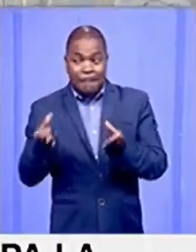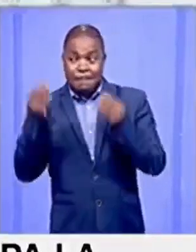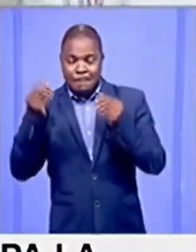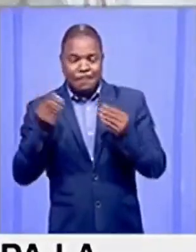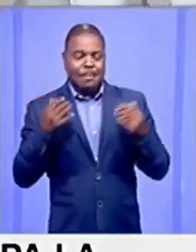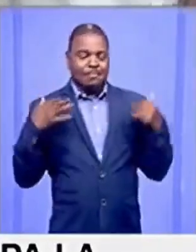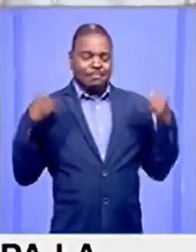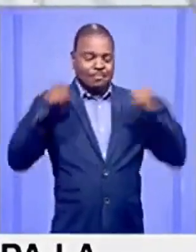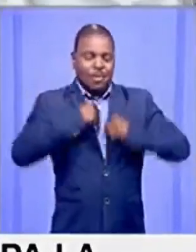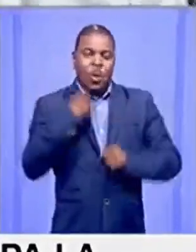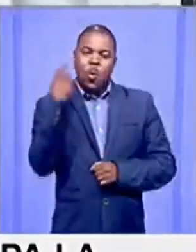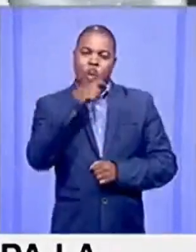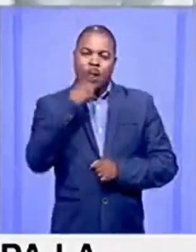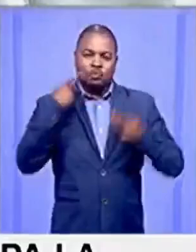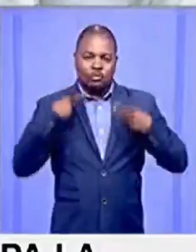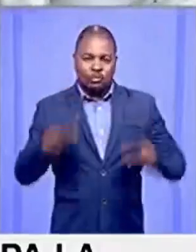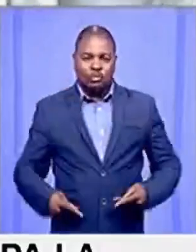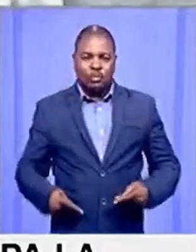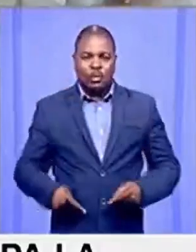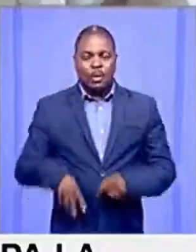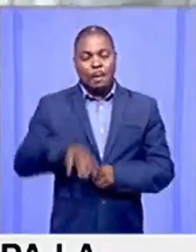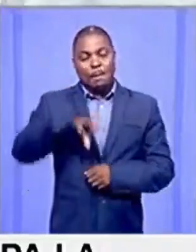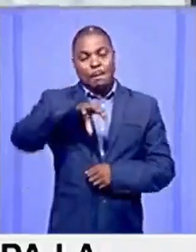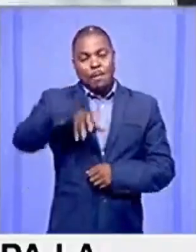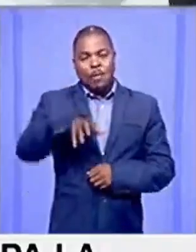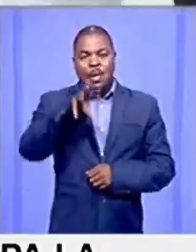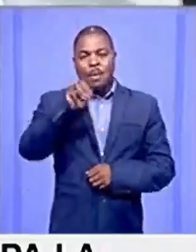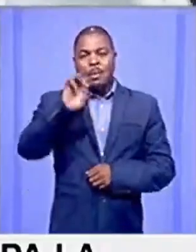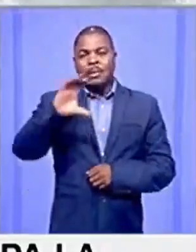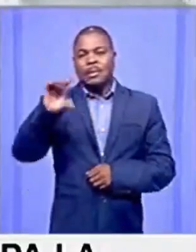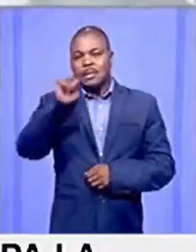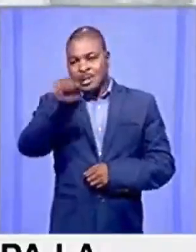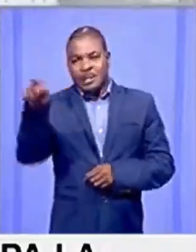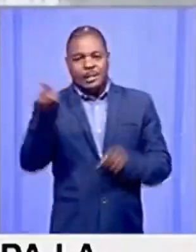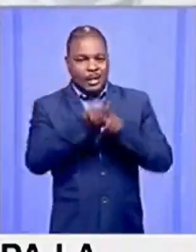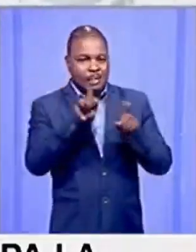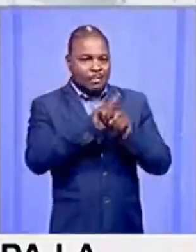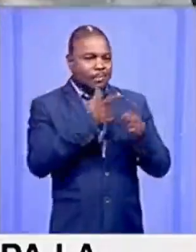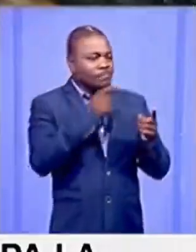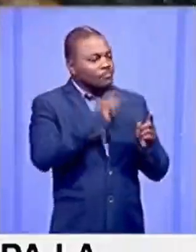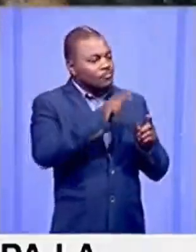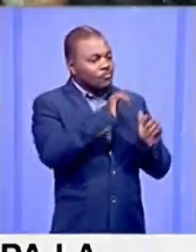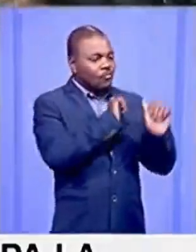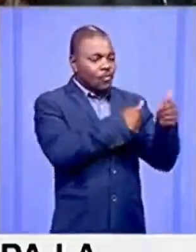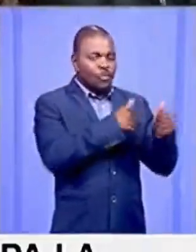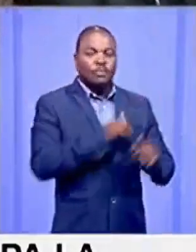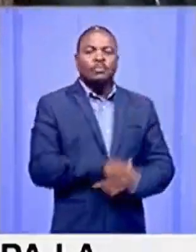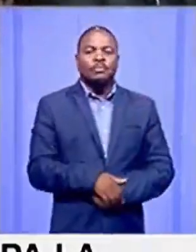matriki. Matona a profense le ona a ile a mo latela.